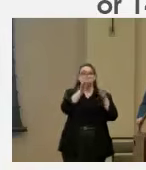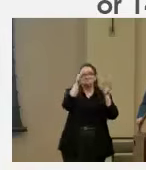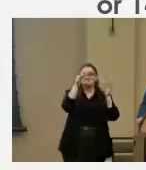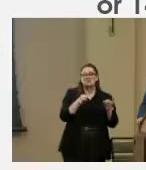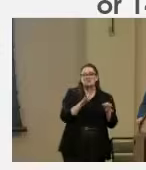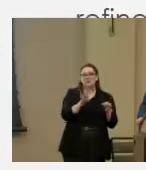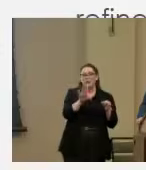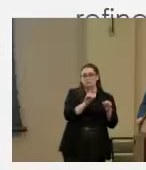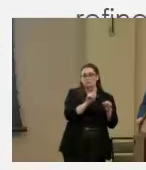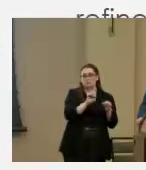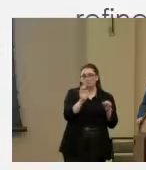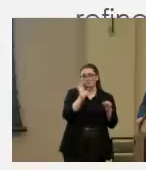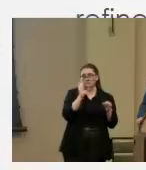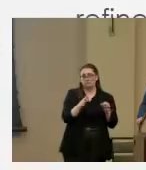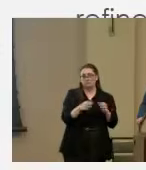be.